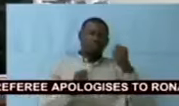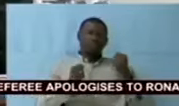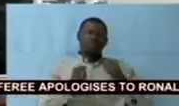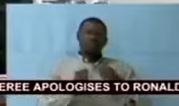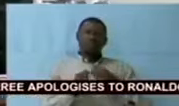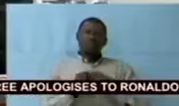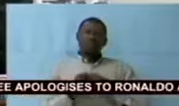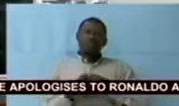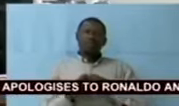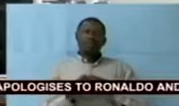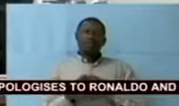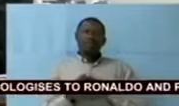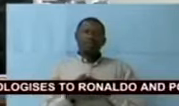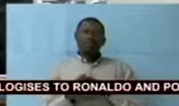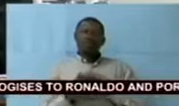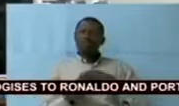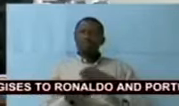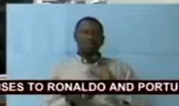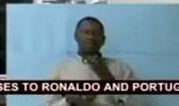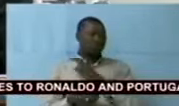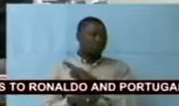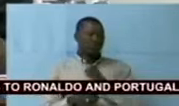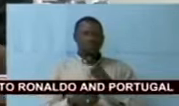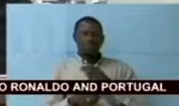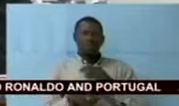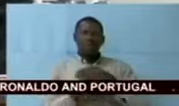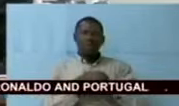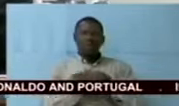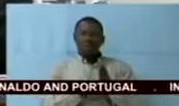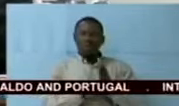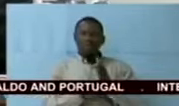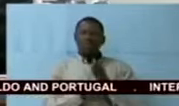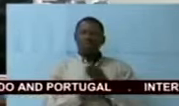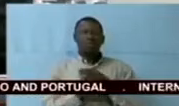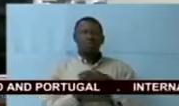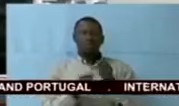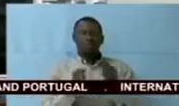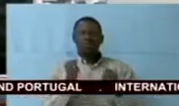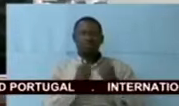open the doors because they were all smashed.